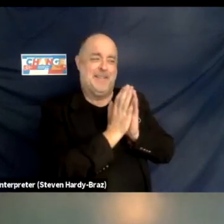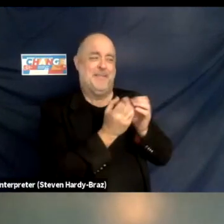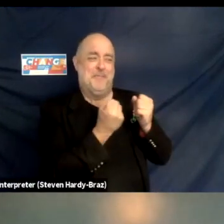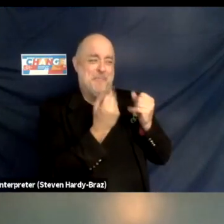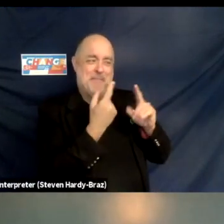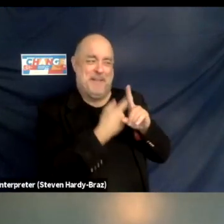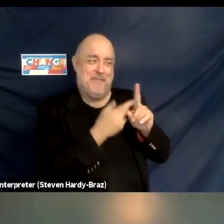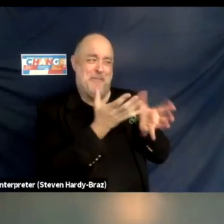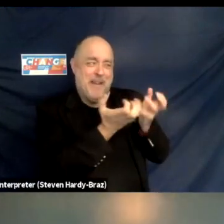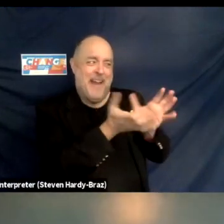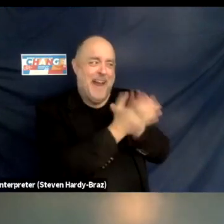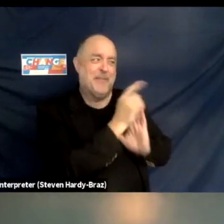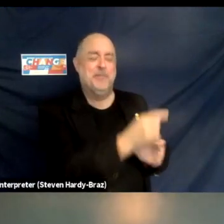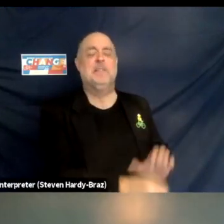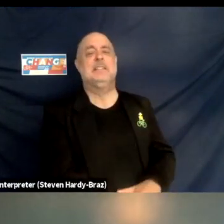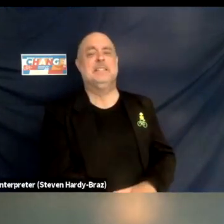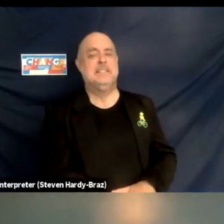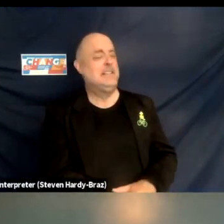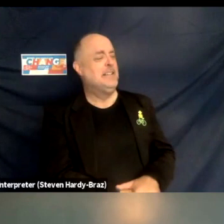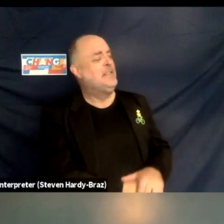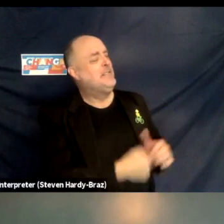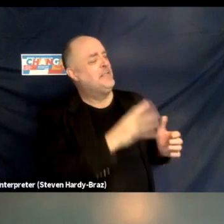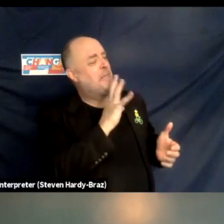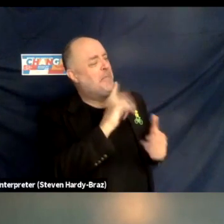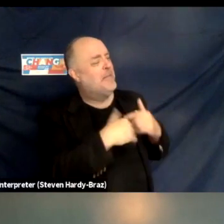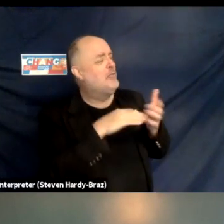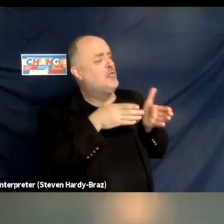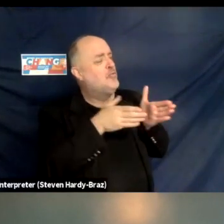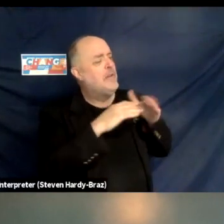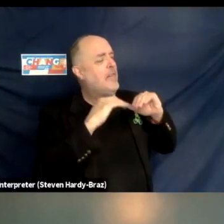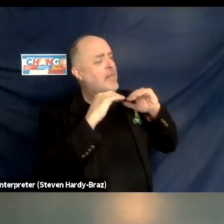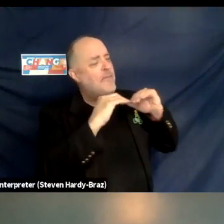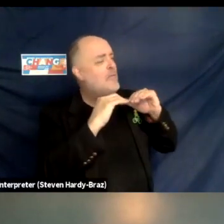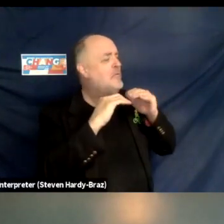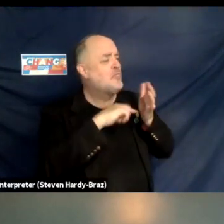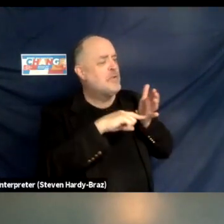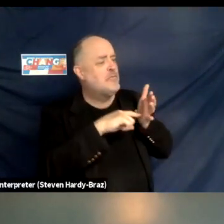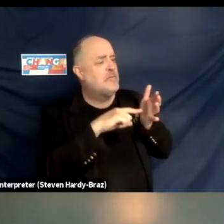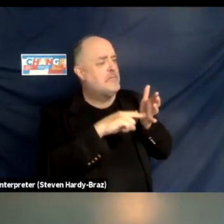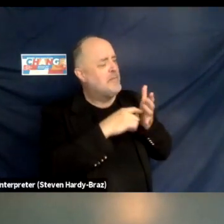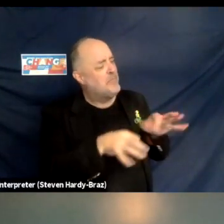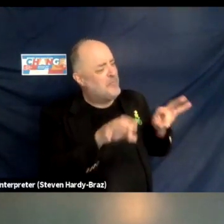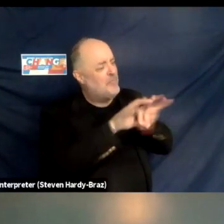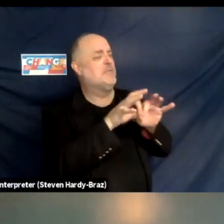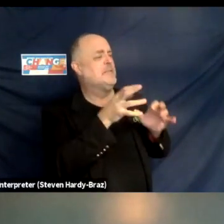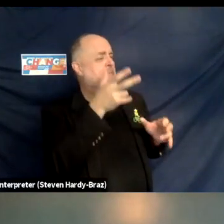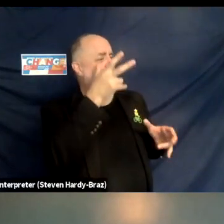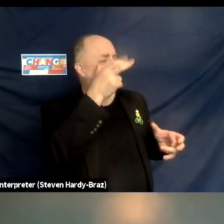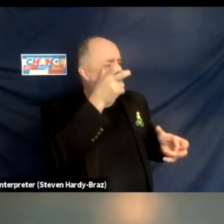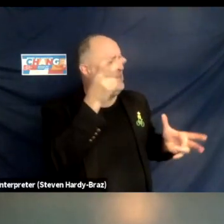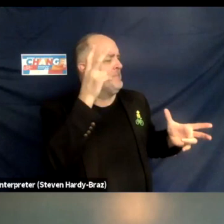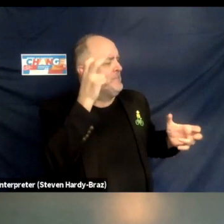now. You talk about being a street level researcher and about the importance of valuing and listening to the lived experience